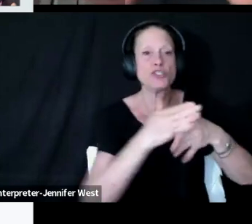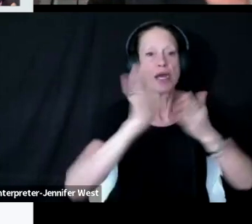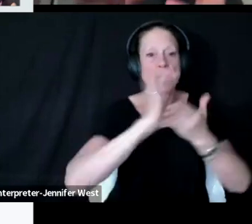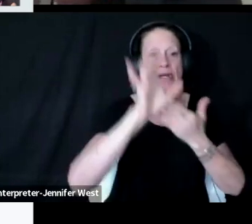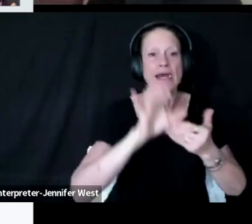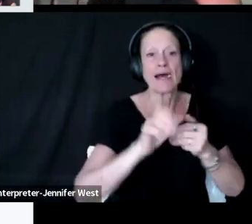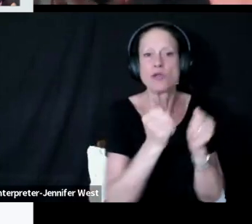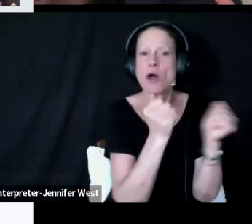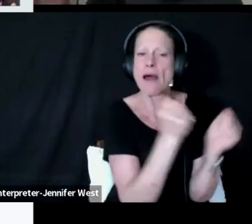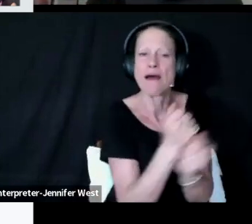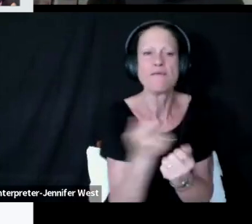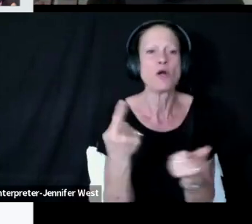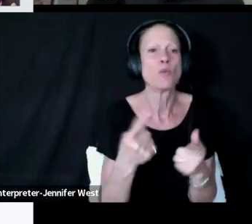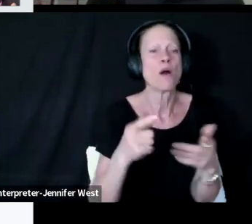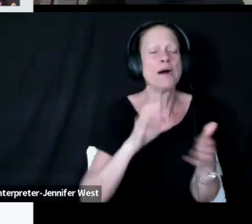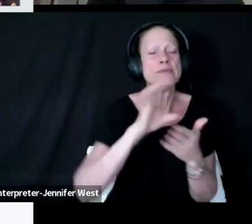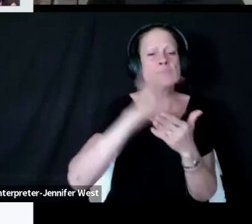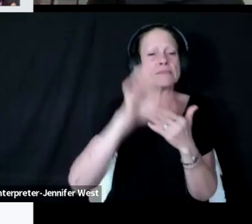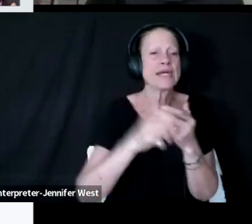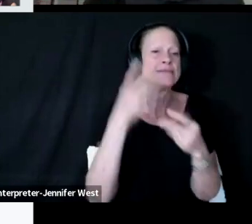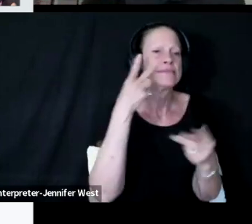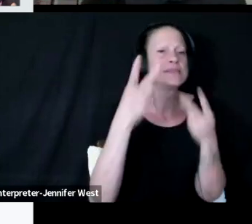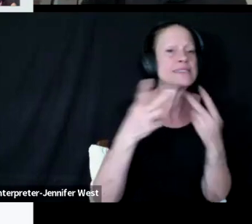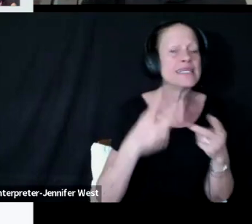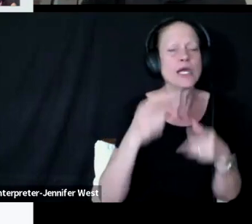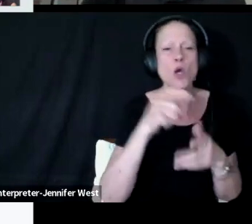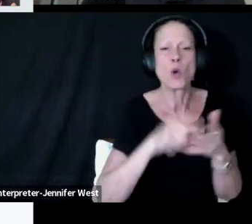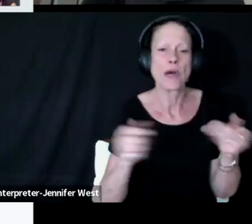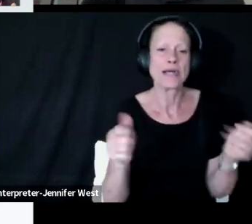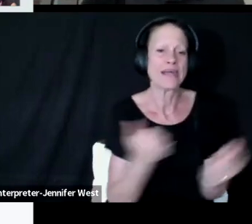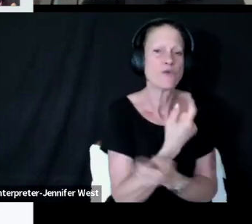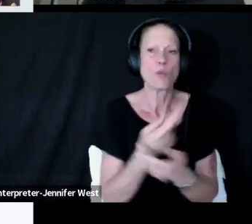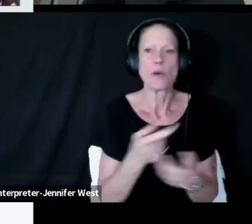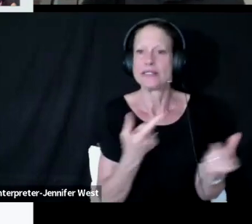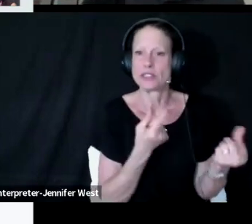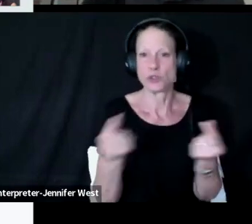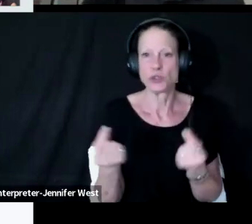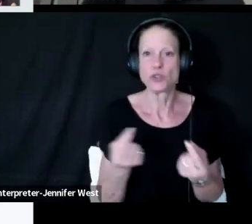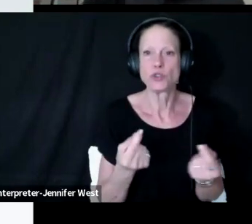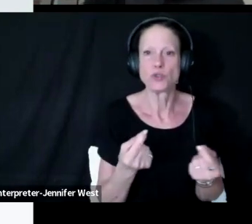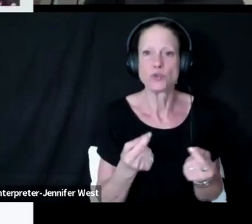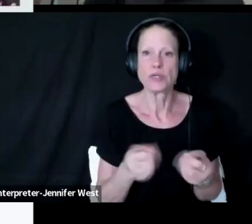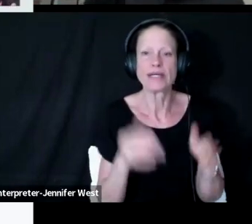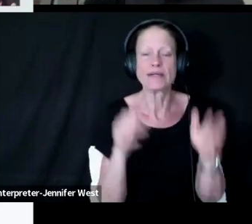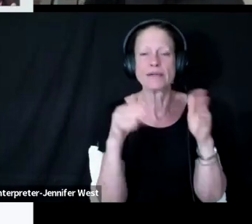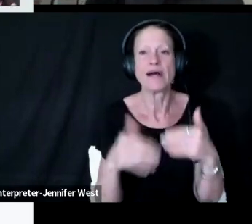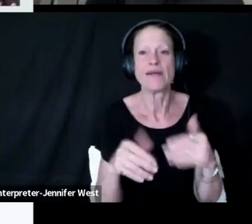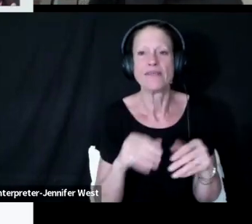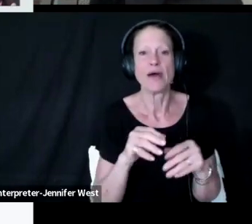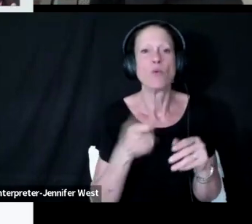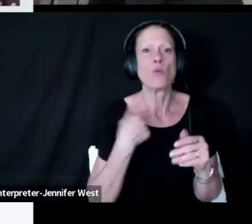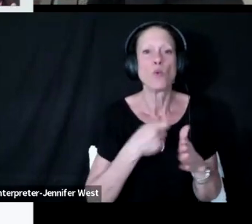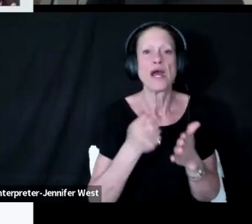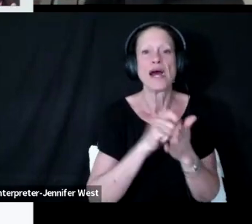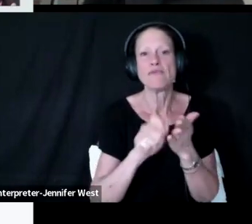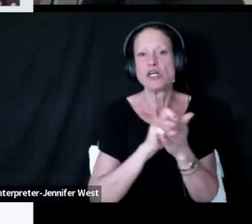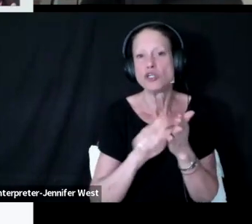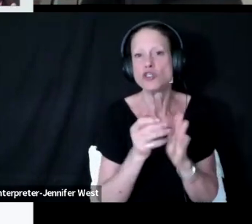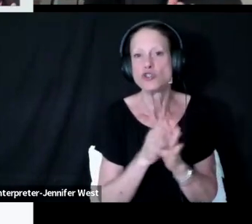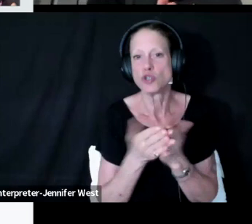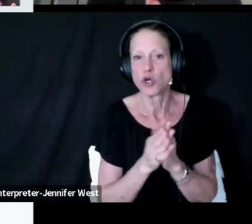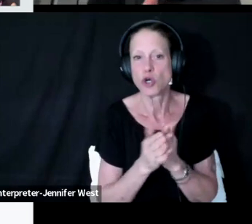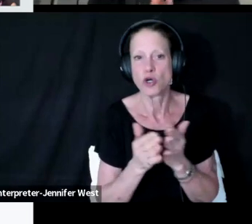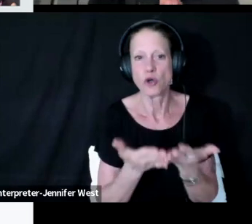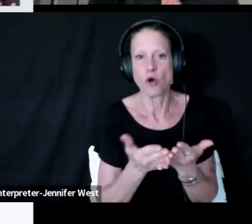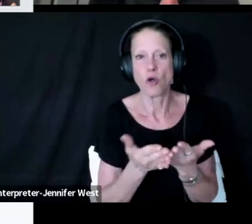calendar. Everybody can see what each other are doing. We also have a journal. This was a big one that parents